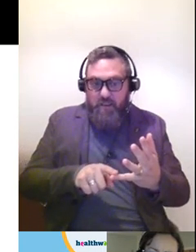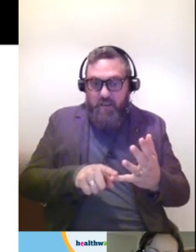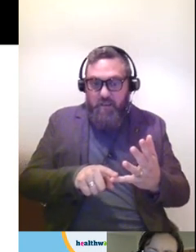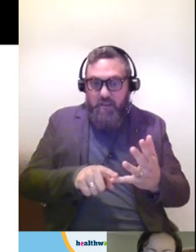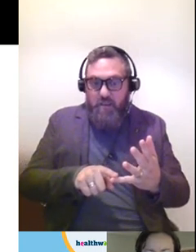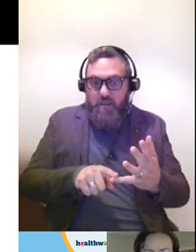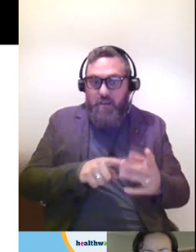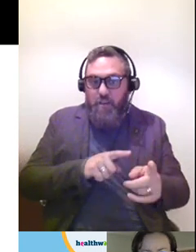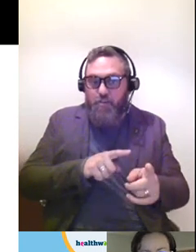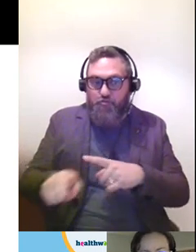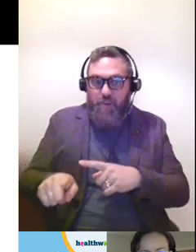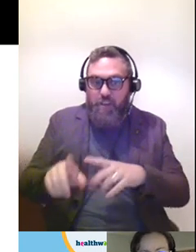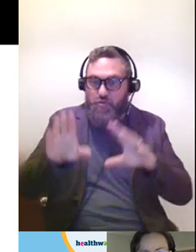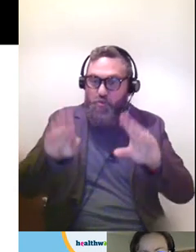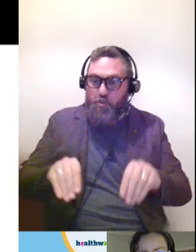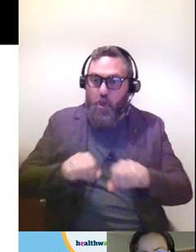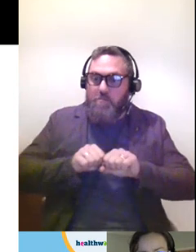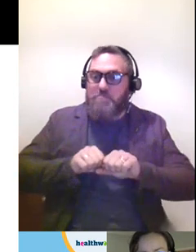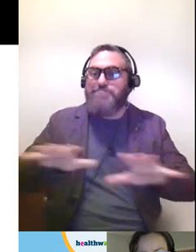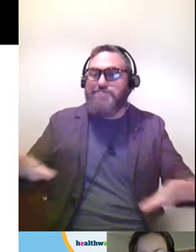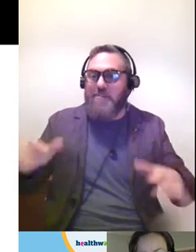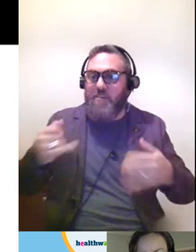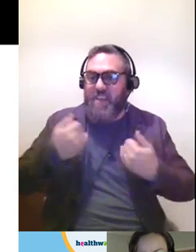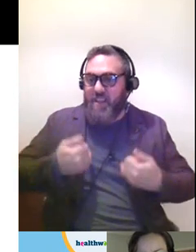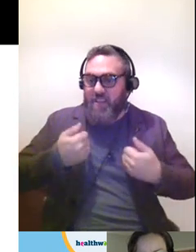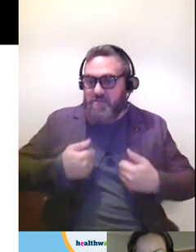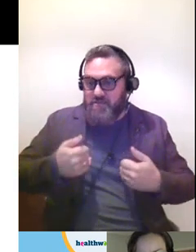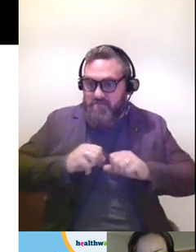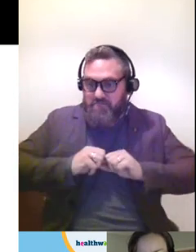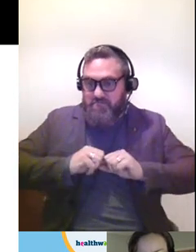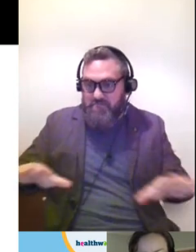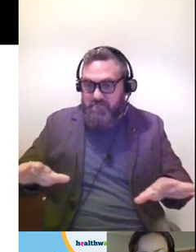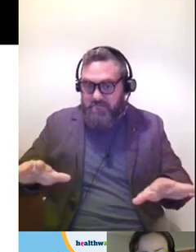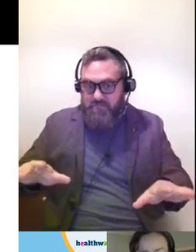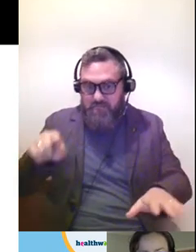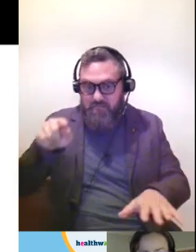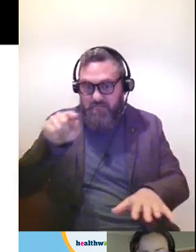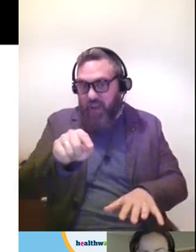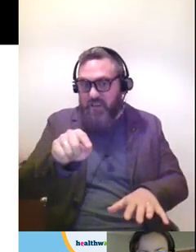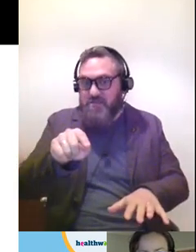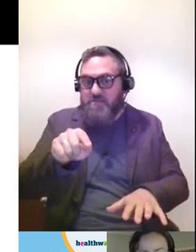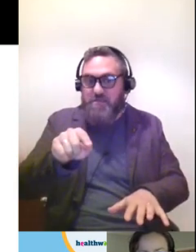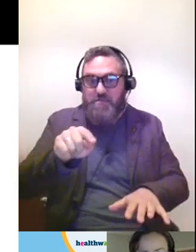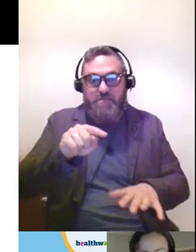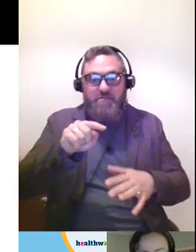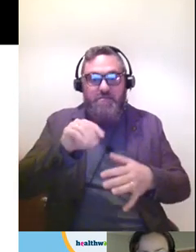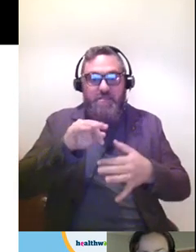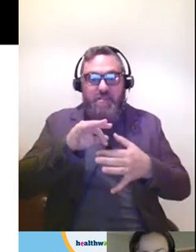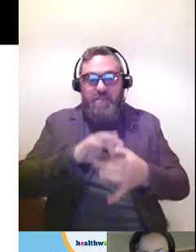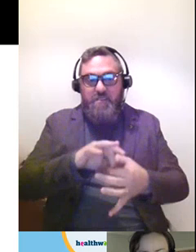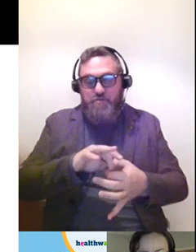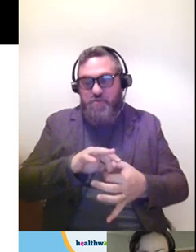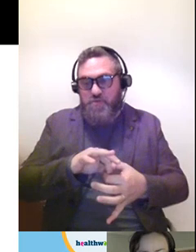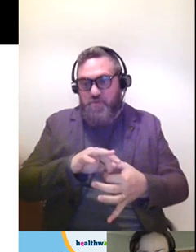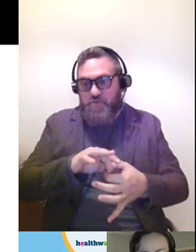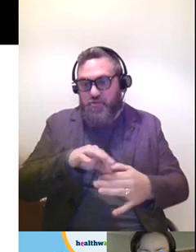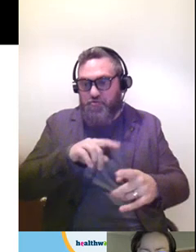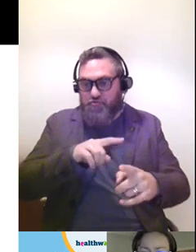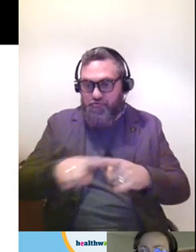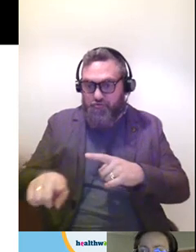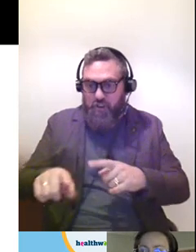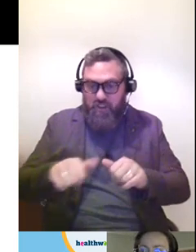about trying to prevent the spread of disease. And the priority there that we've identified is about doing all that we